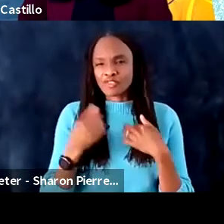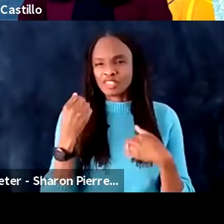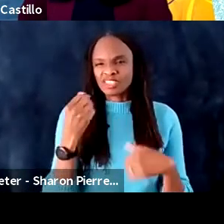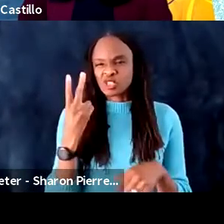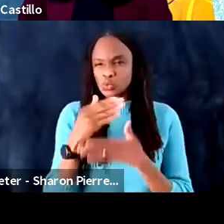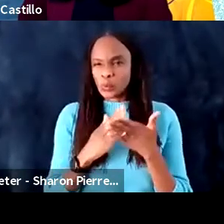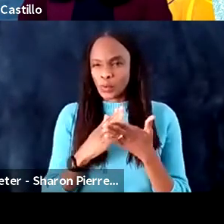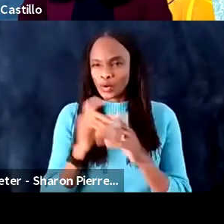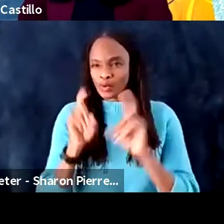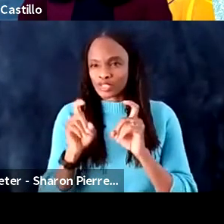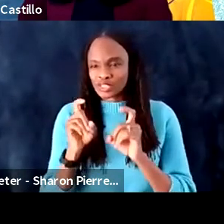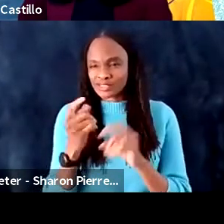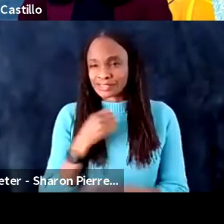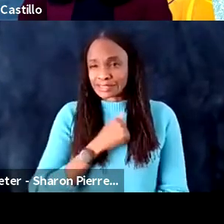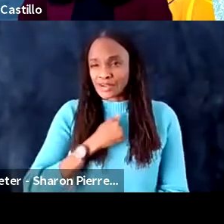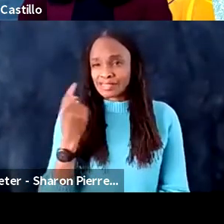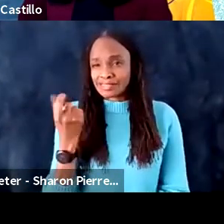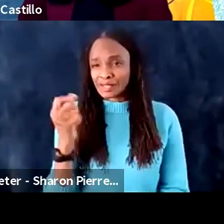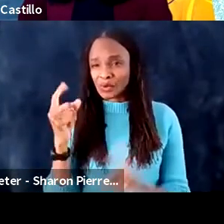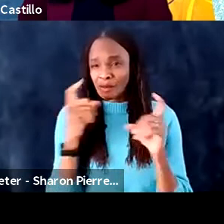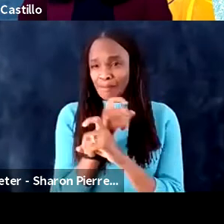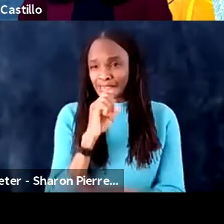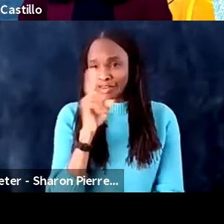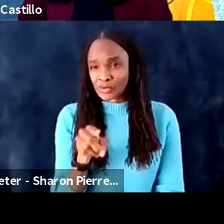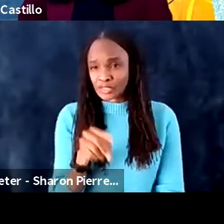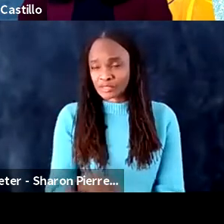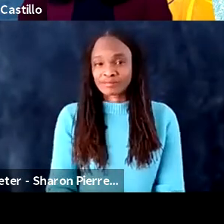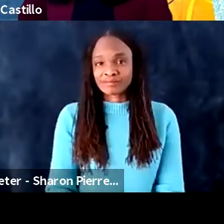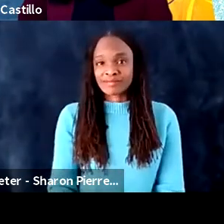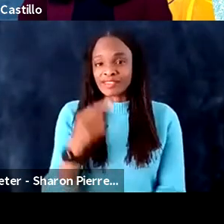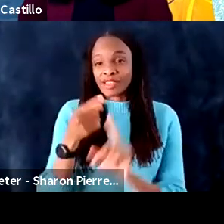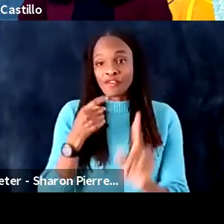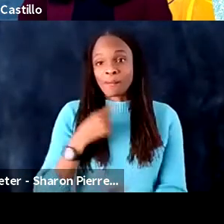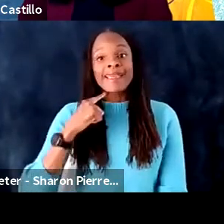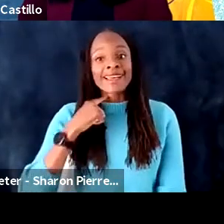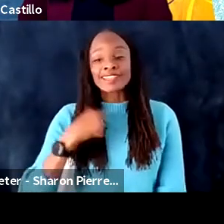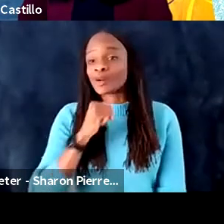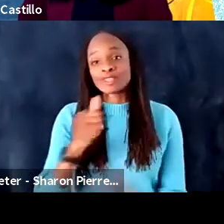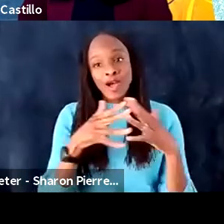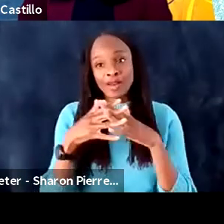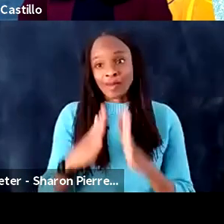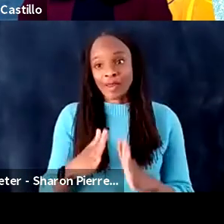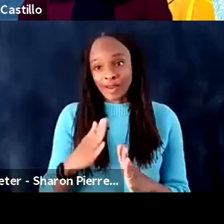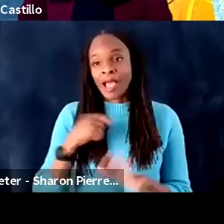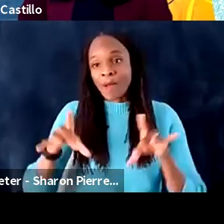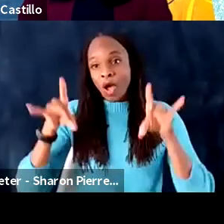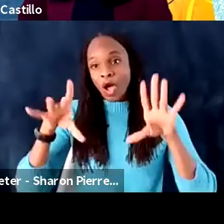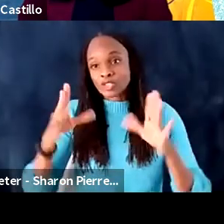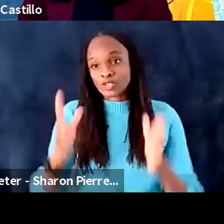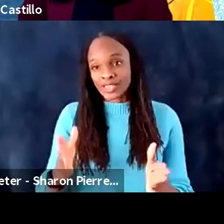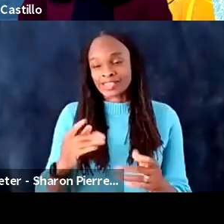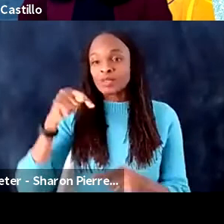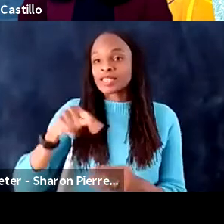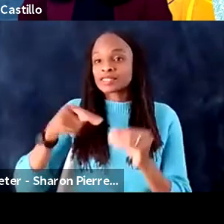you. So I apologize that it's a little bit complicated, but you know, you can tell from my accent, I'm not American, I'm an Australian. And so this is a question about